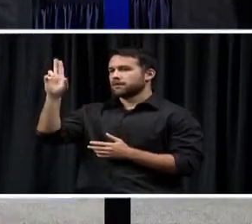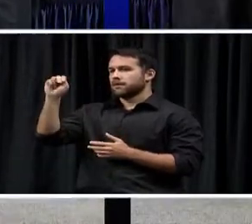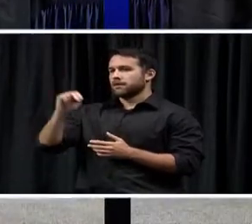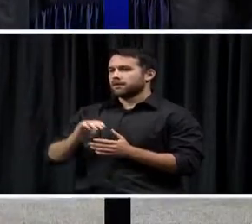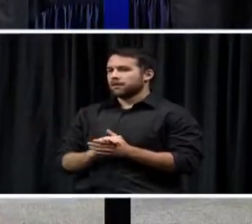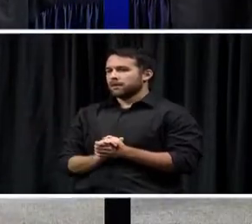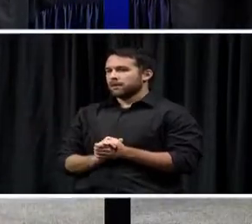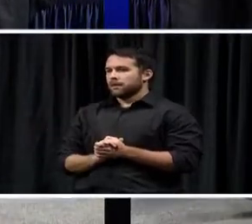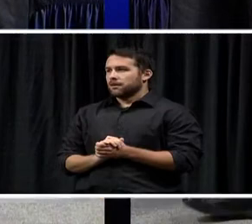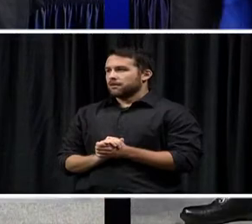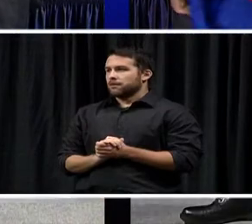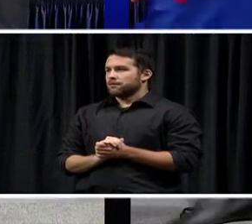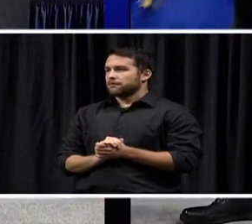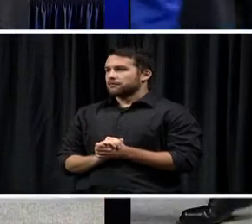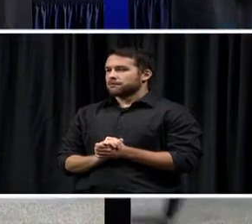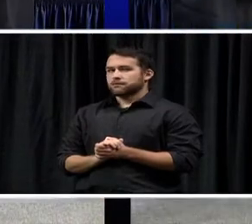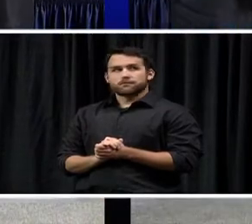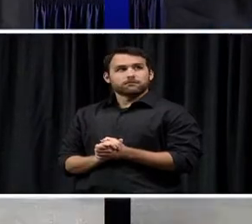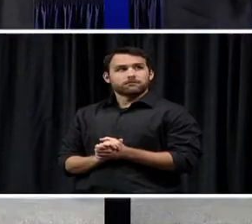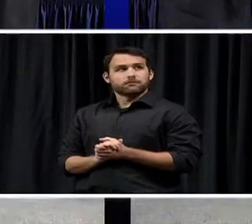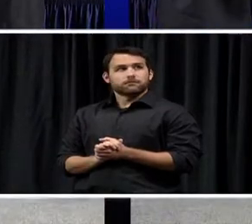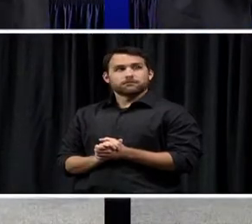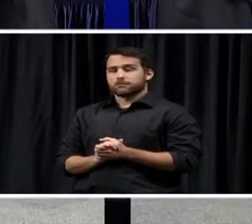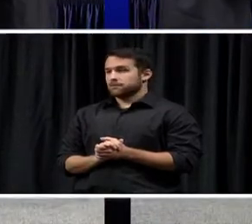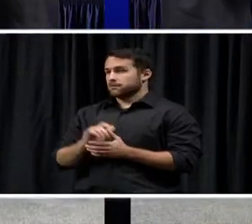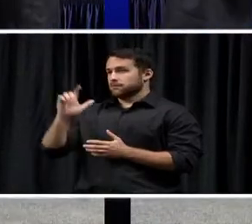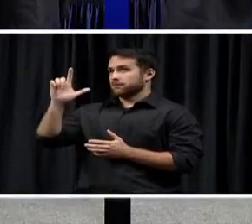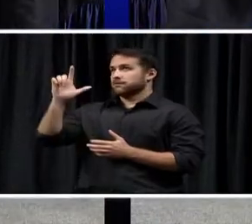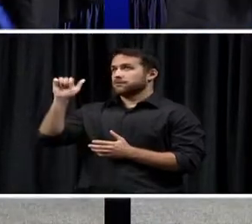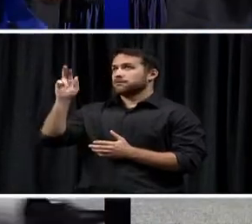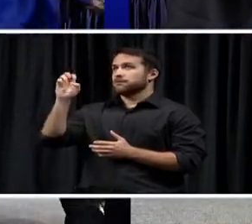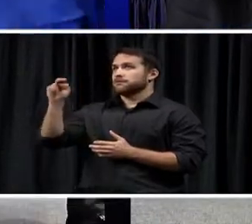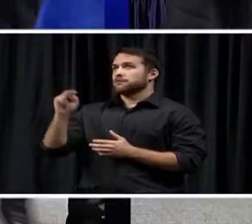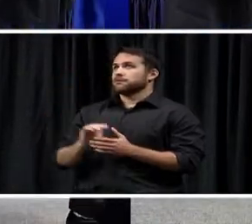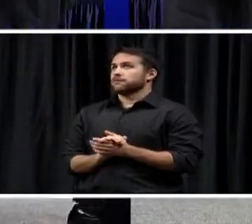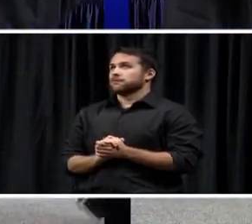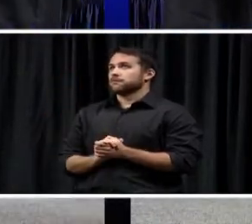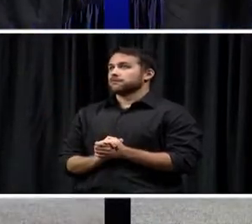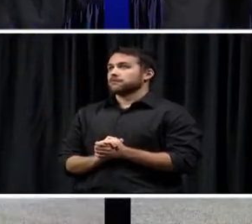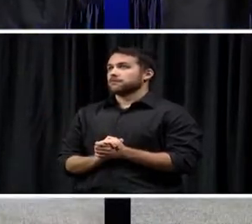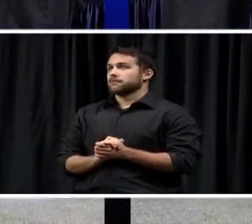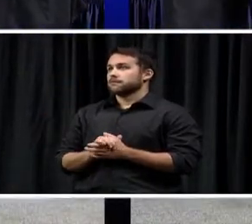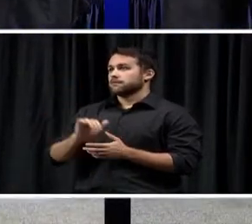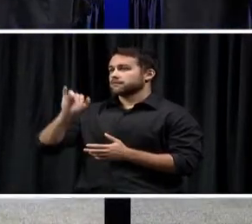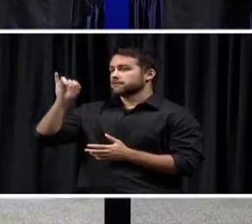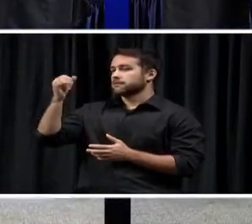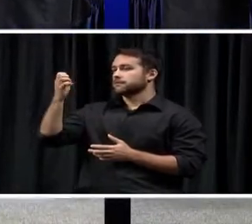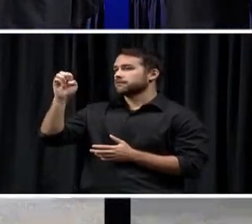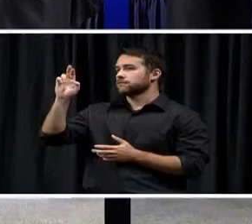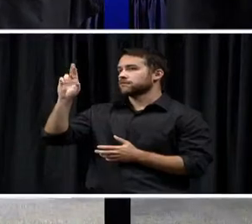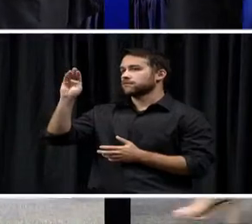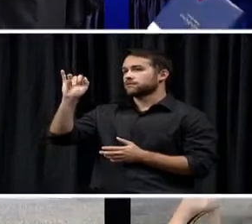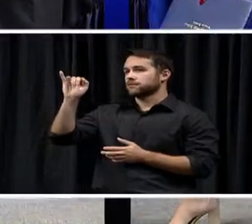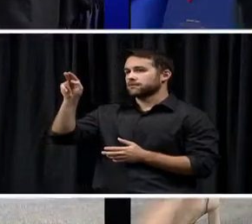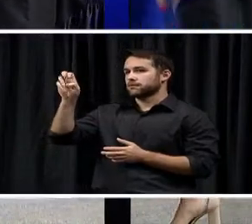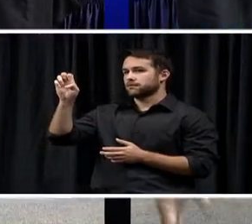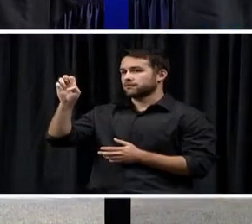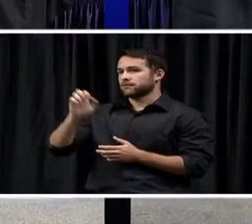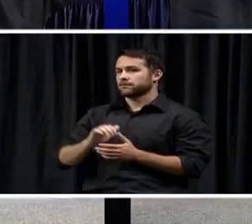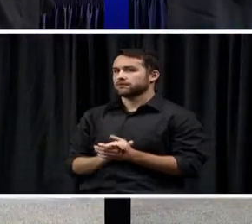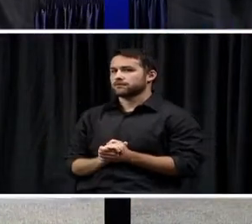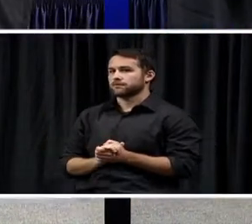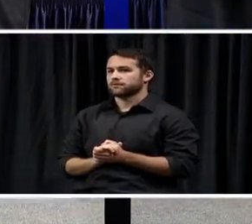Kafia Shibangu. Lauren Renee Towery. Jermaine Combs